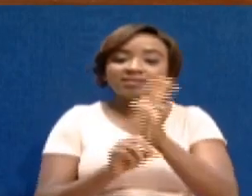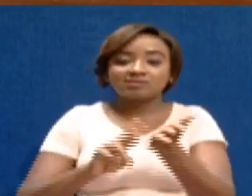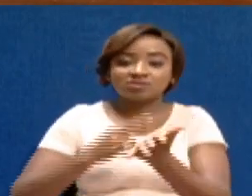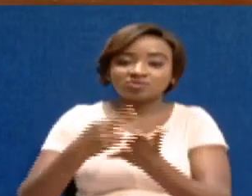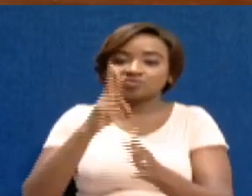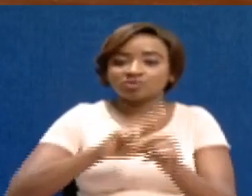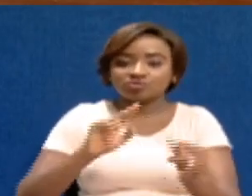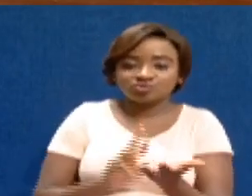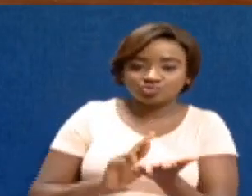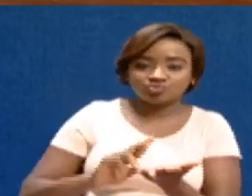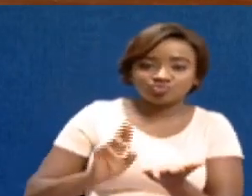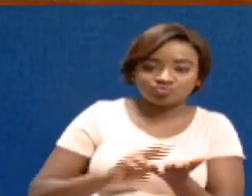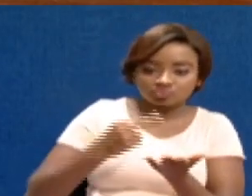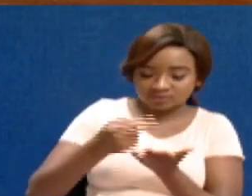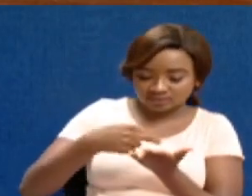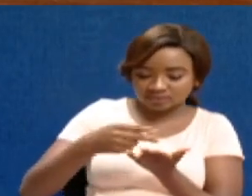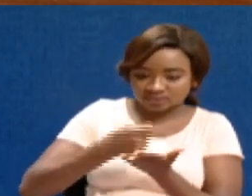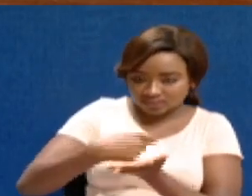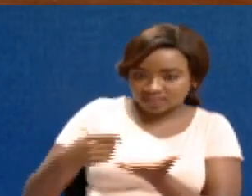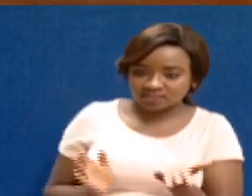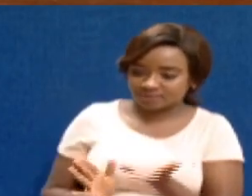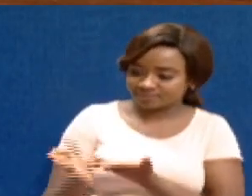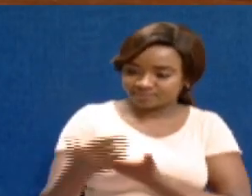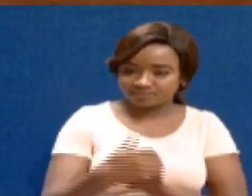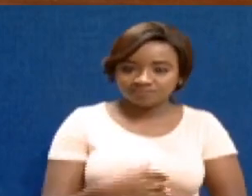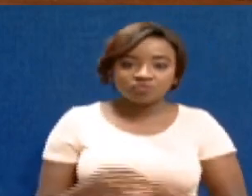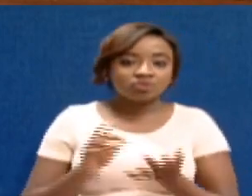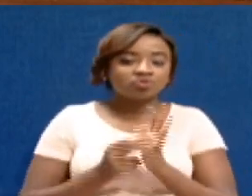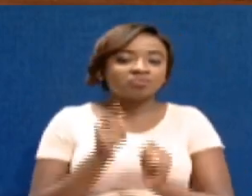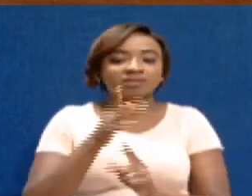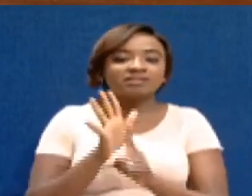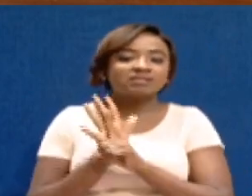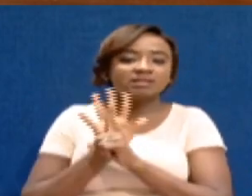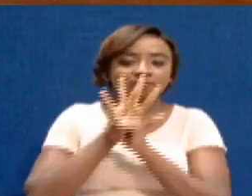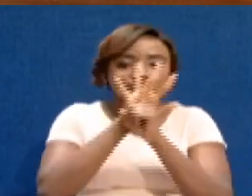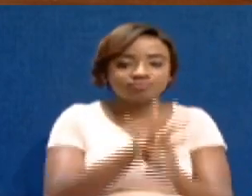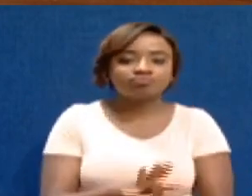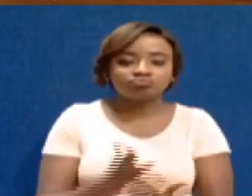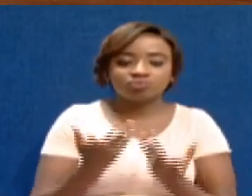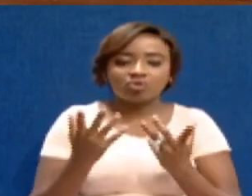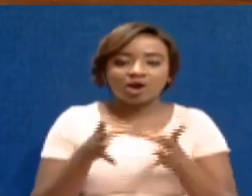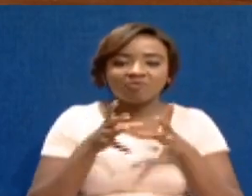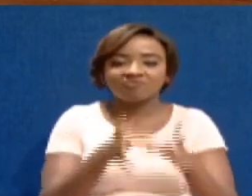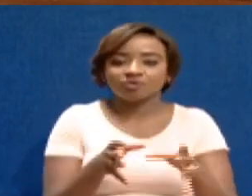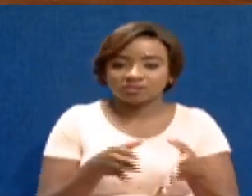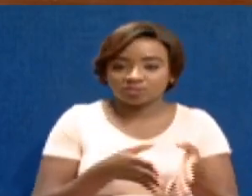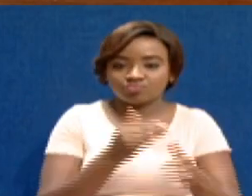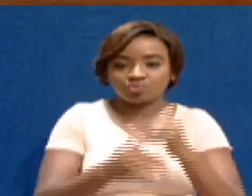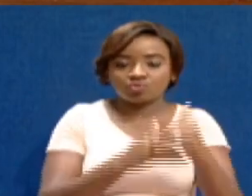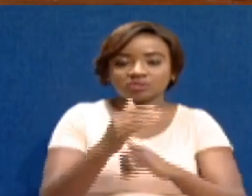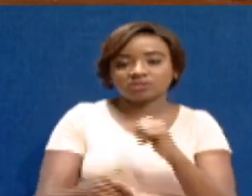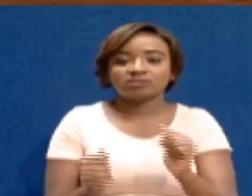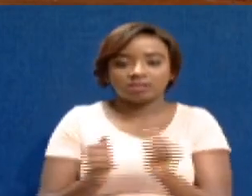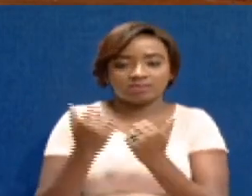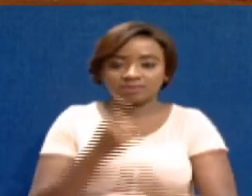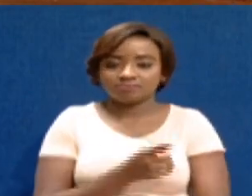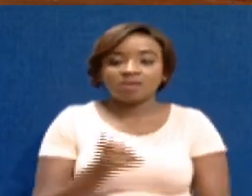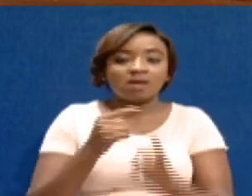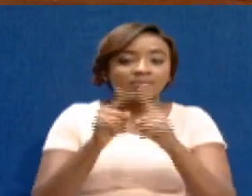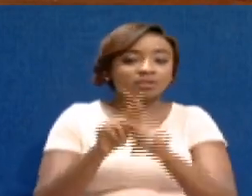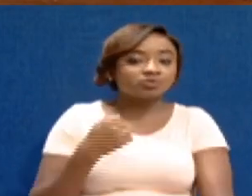look at positions like the head of the army, the attorney general, the inspector general of police. So you can, if you spread out in that way,